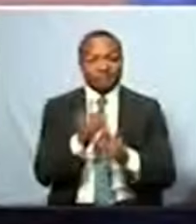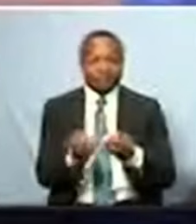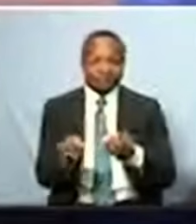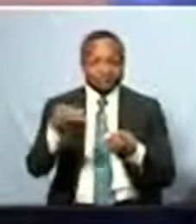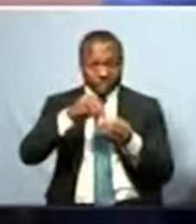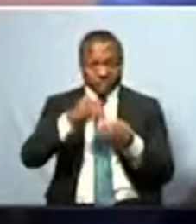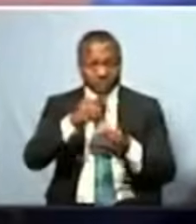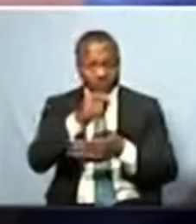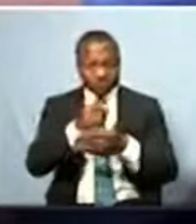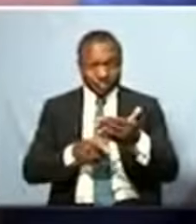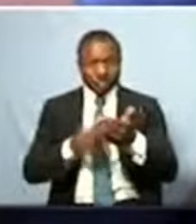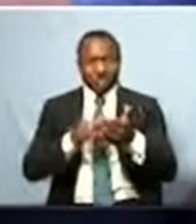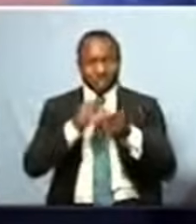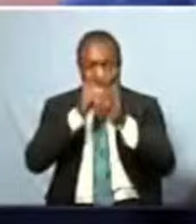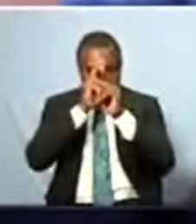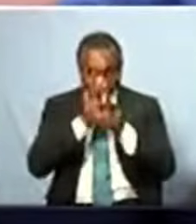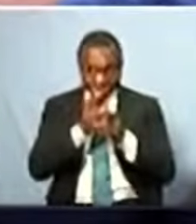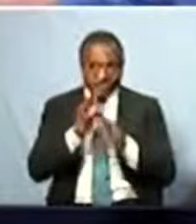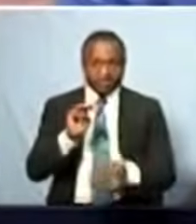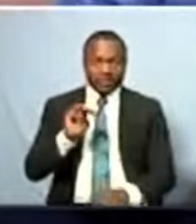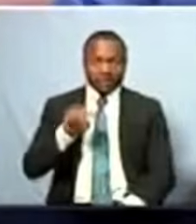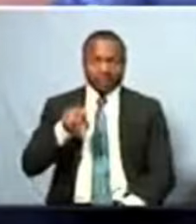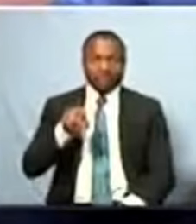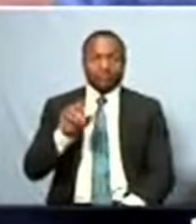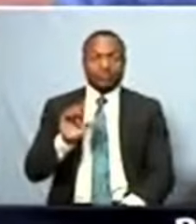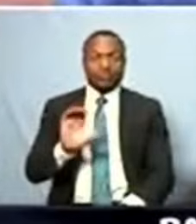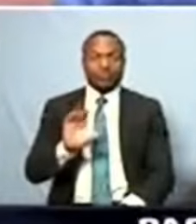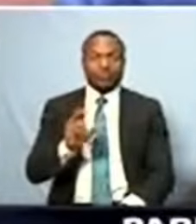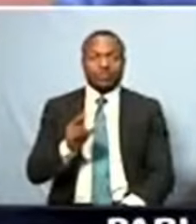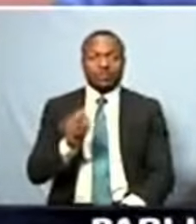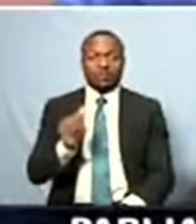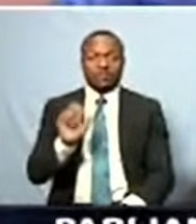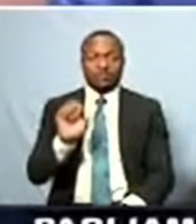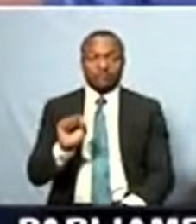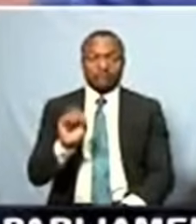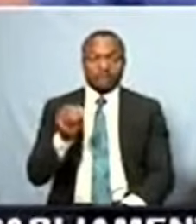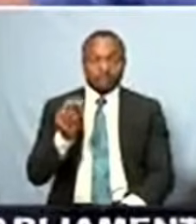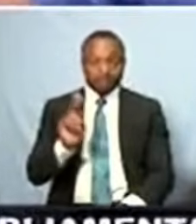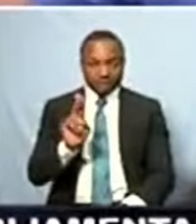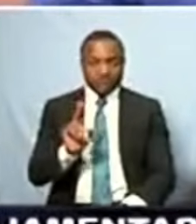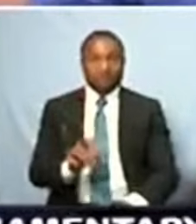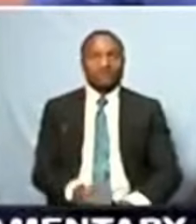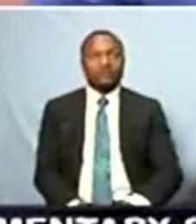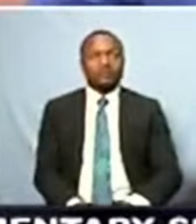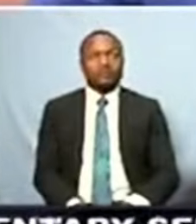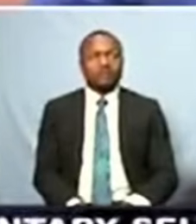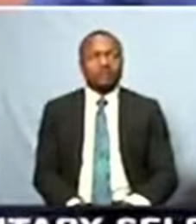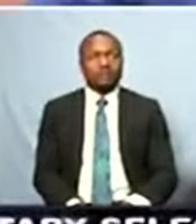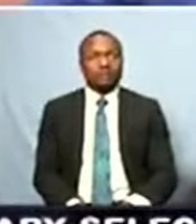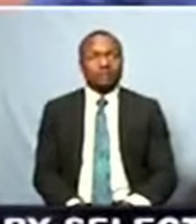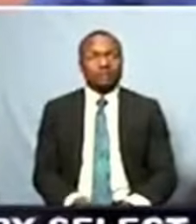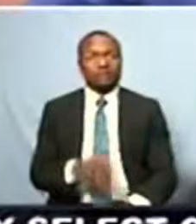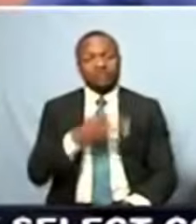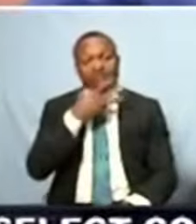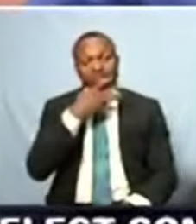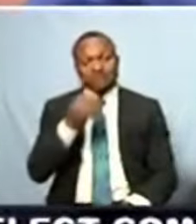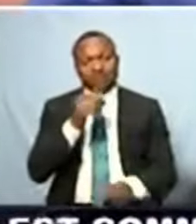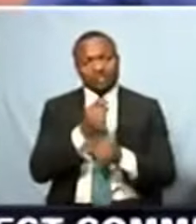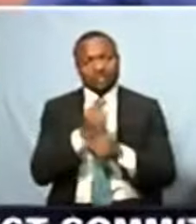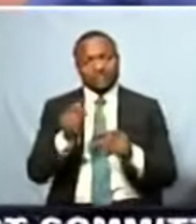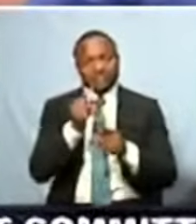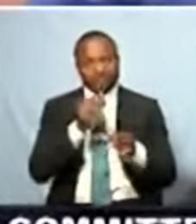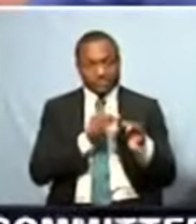what Honorable Chasefu asked the Commission. Just for